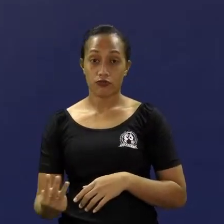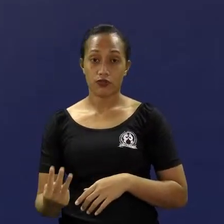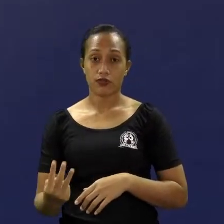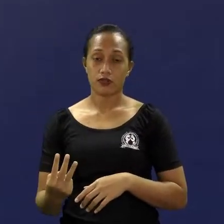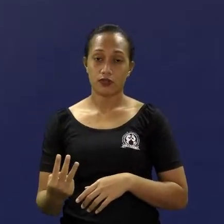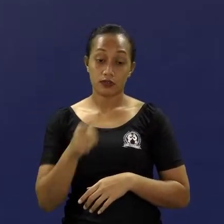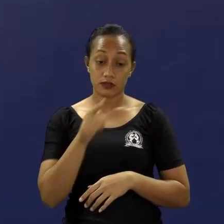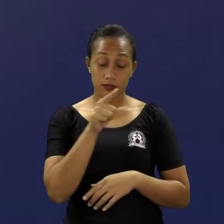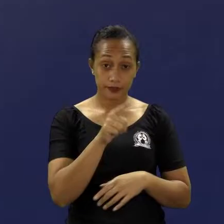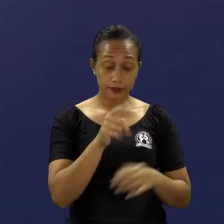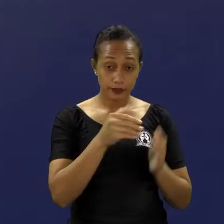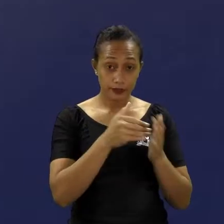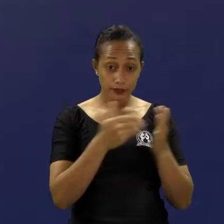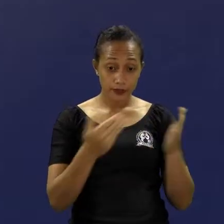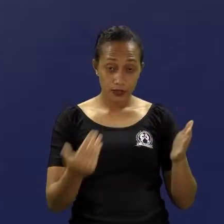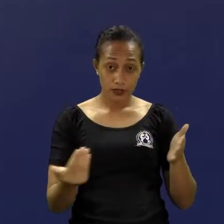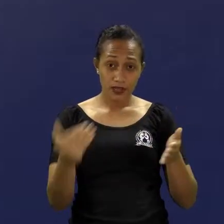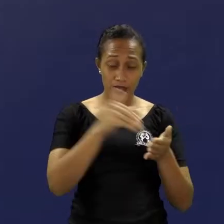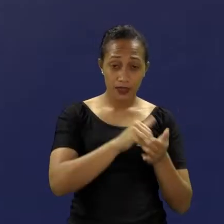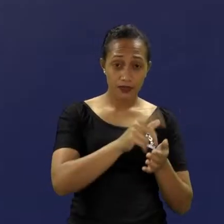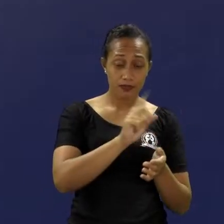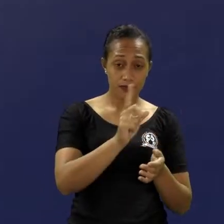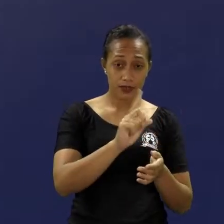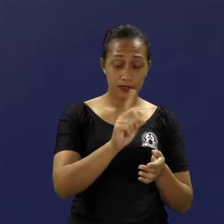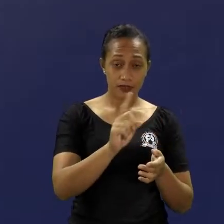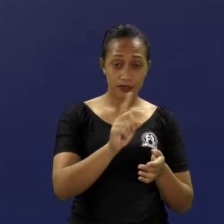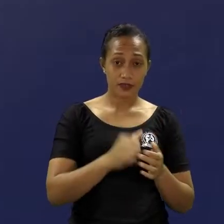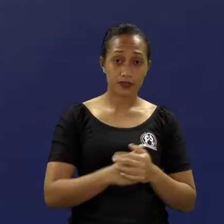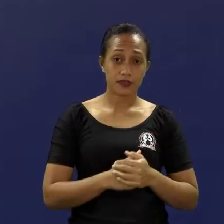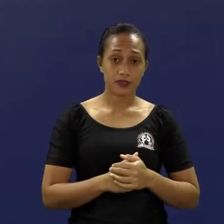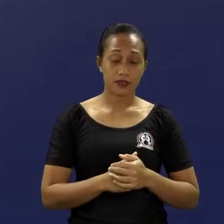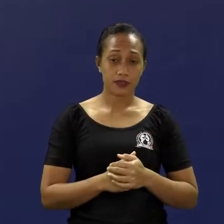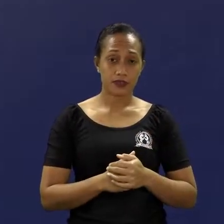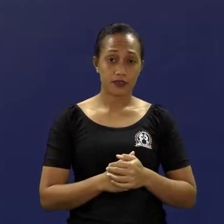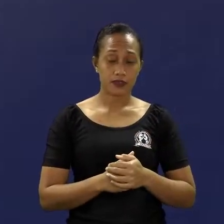i mai ei, o le wa o mai I, ua whaupopo lea, le